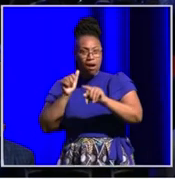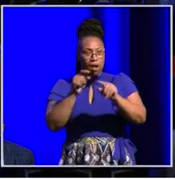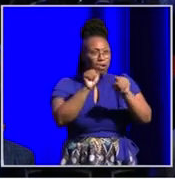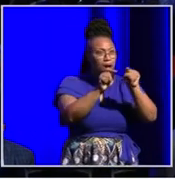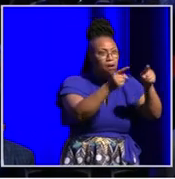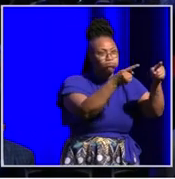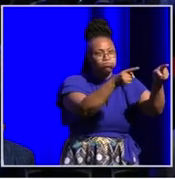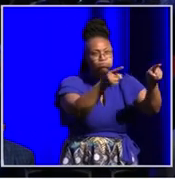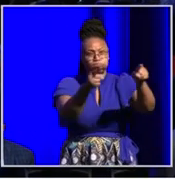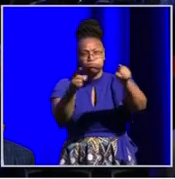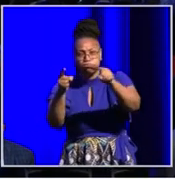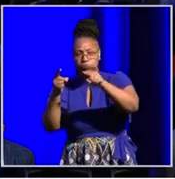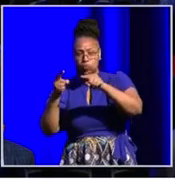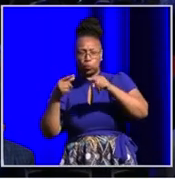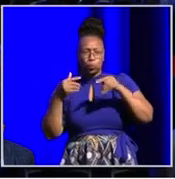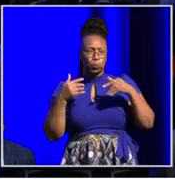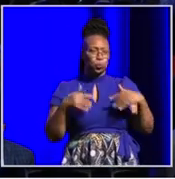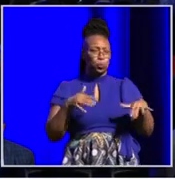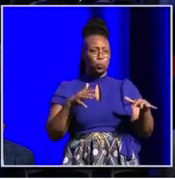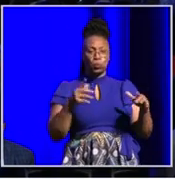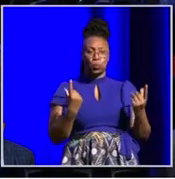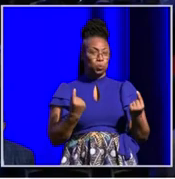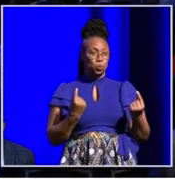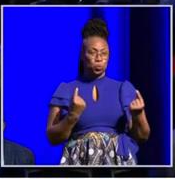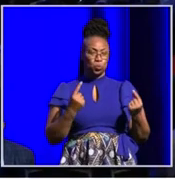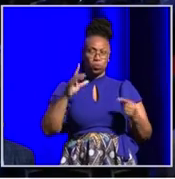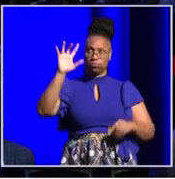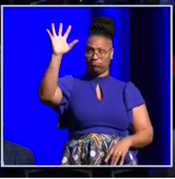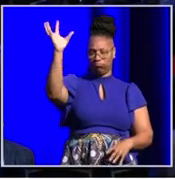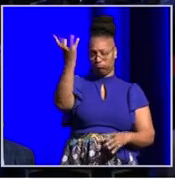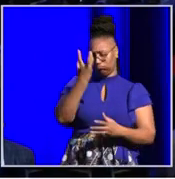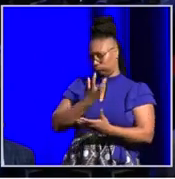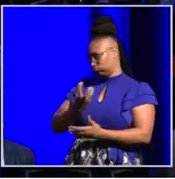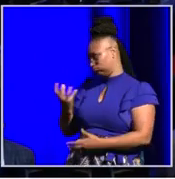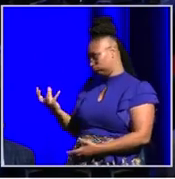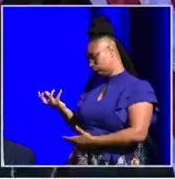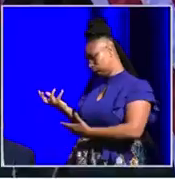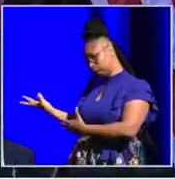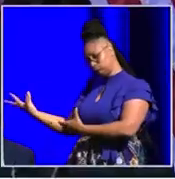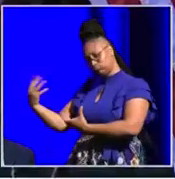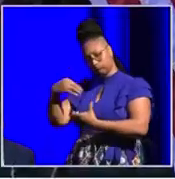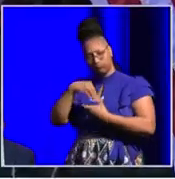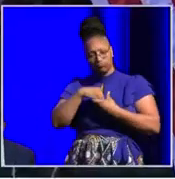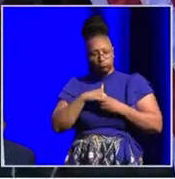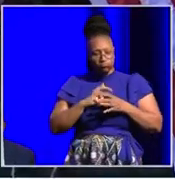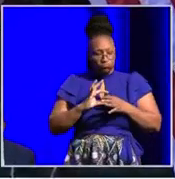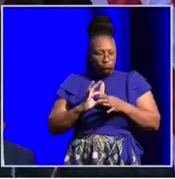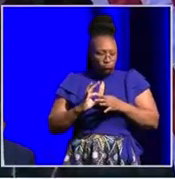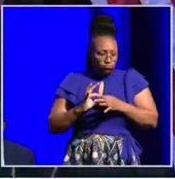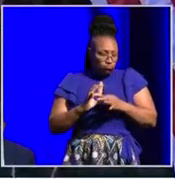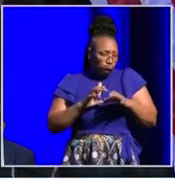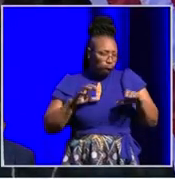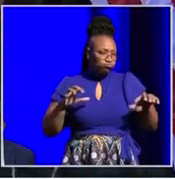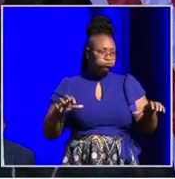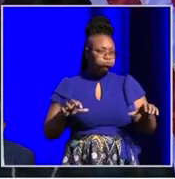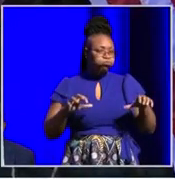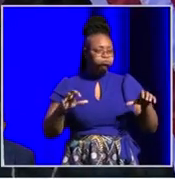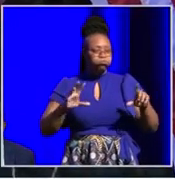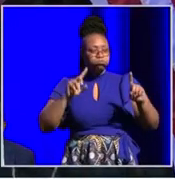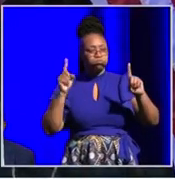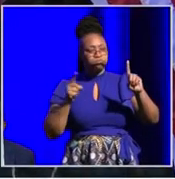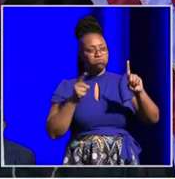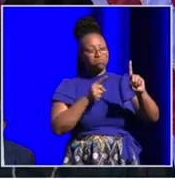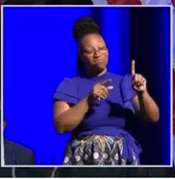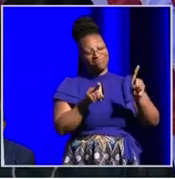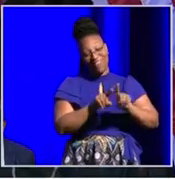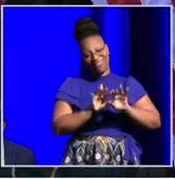as they work together so that all families in all 8 wards have the resources and the retail, the